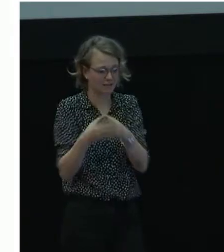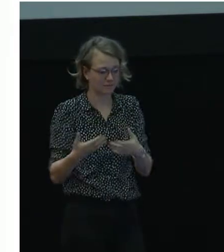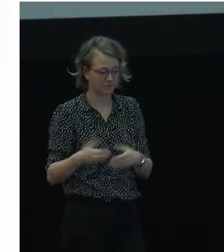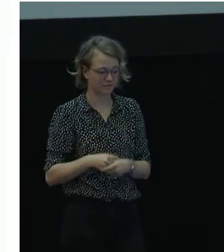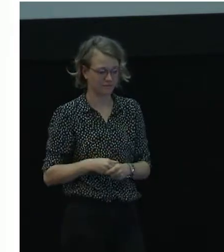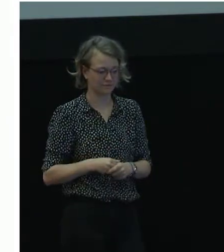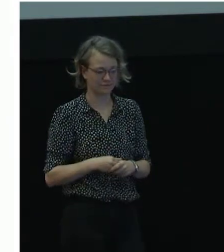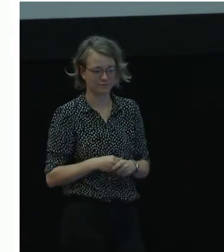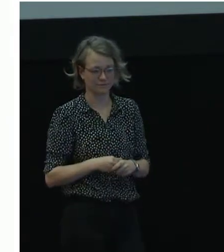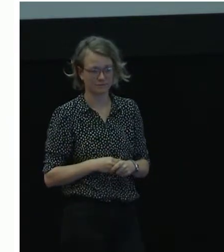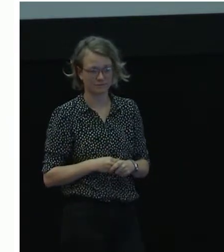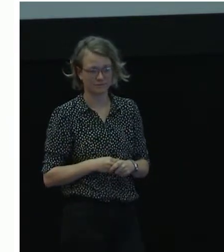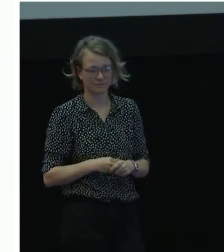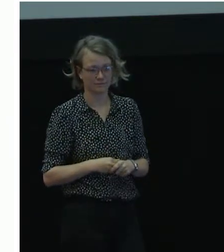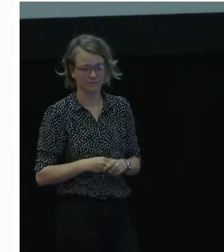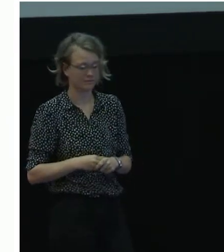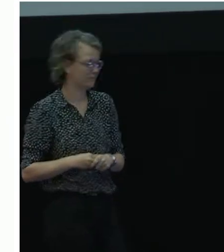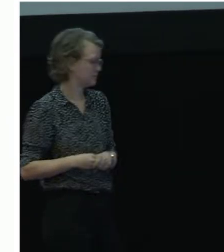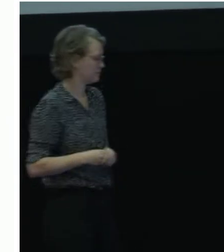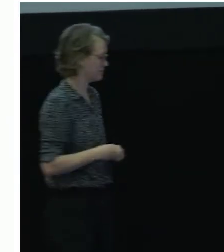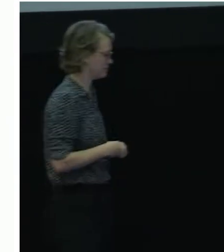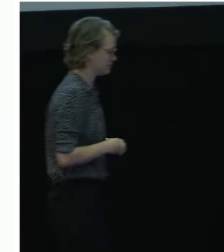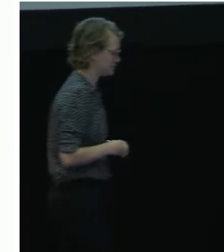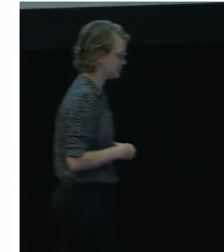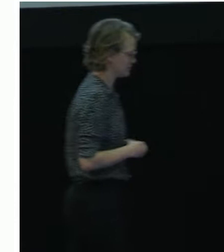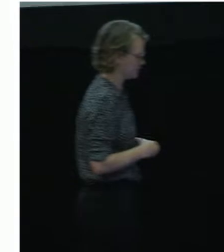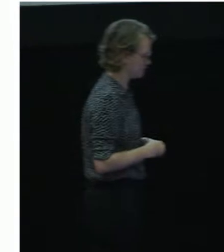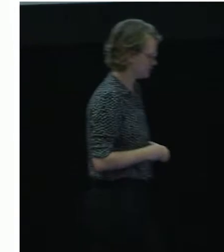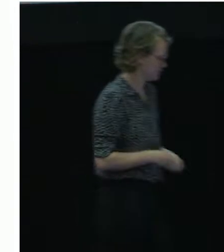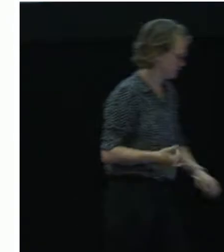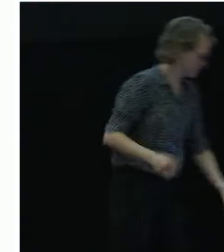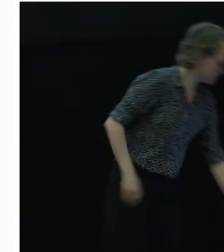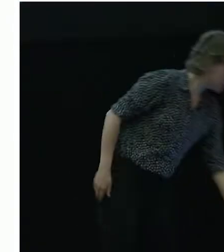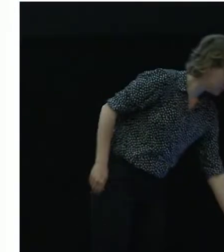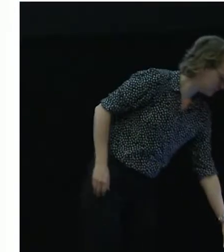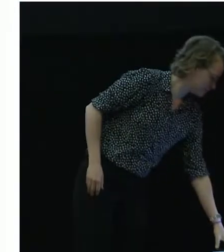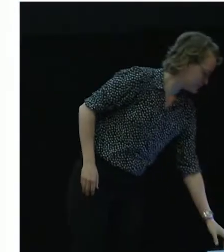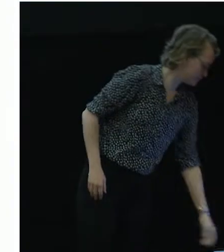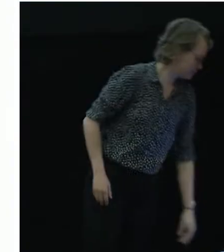spoken language of their country on an equal level. But that is a relatively small group.